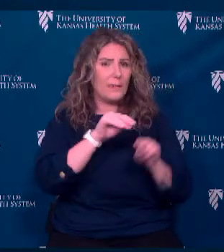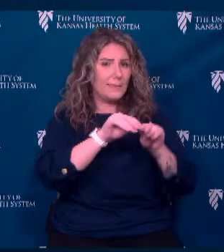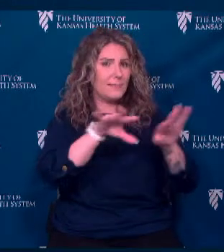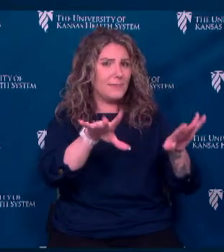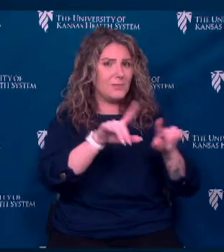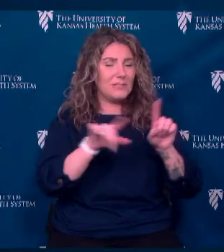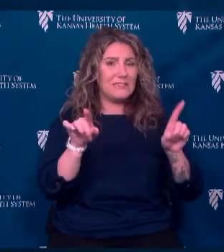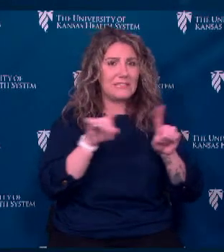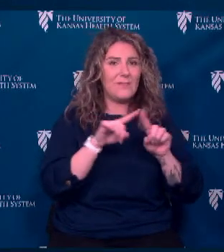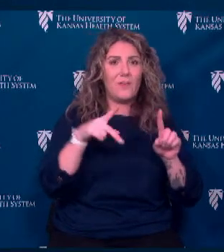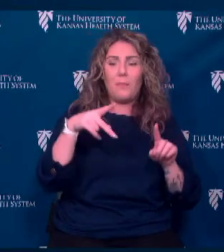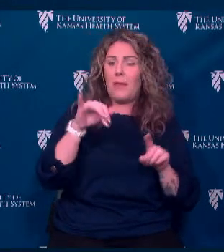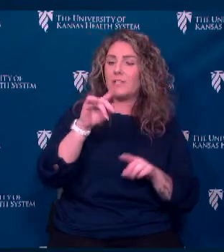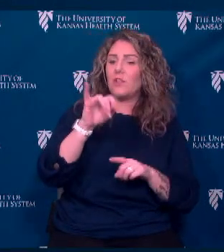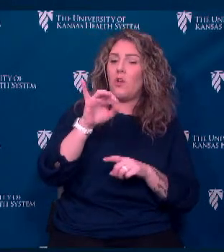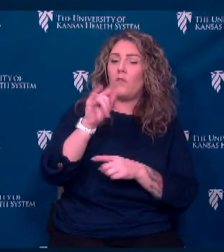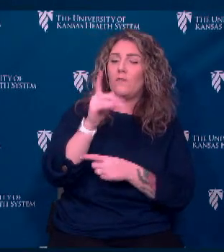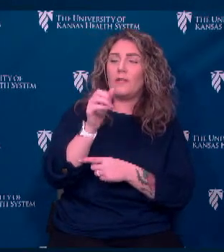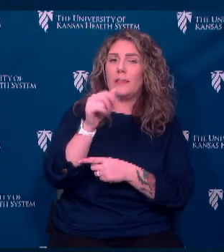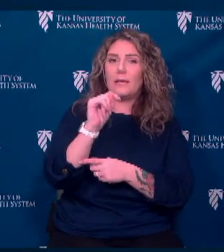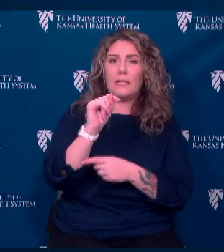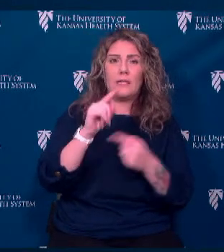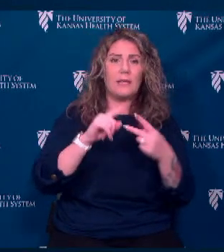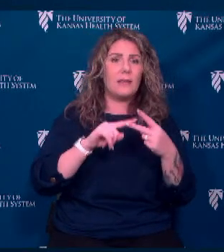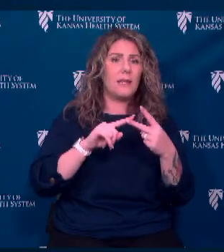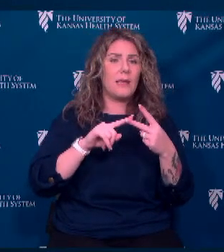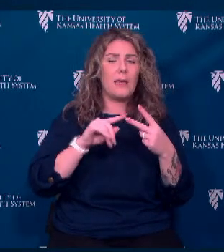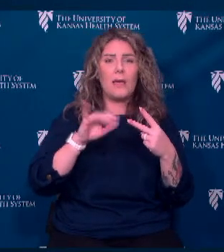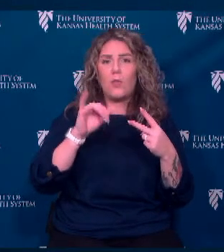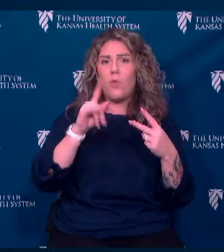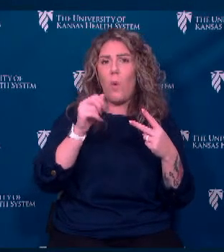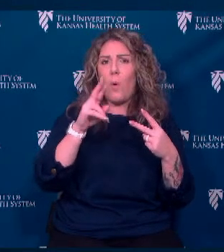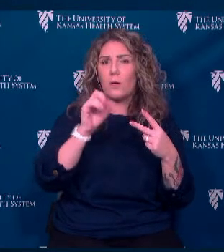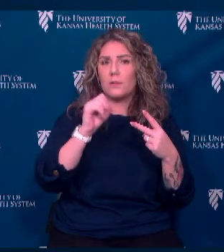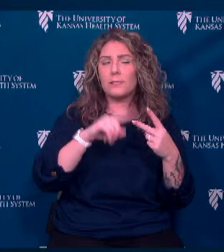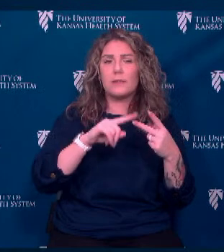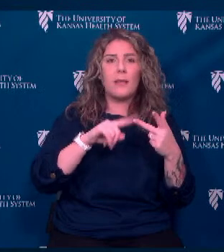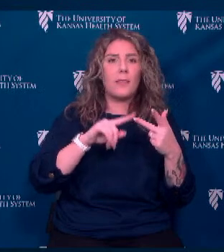both Paxlovid and orals, as well as the monoclonals in the two states.